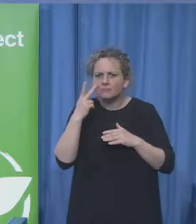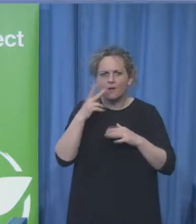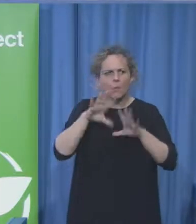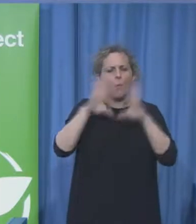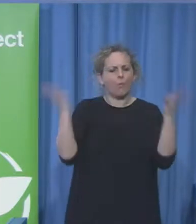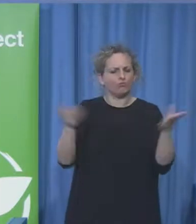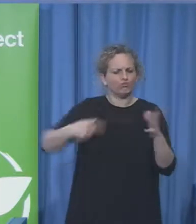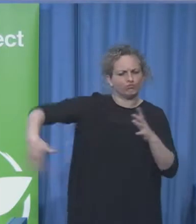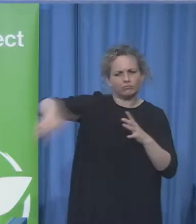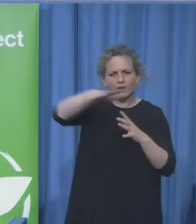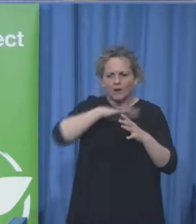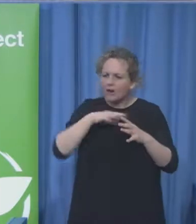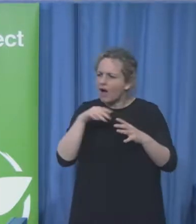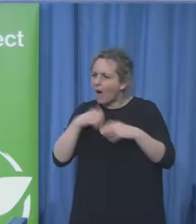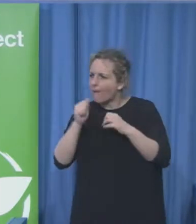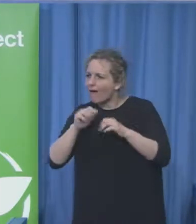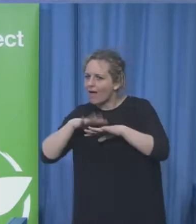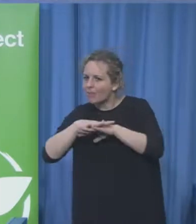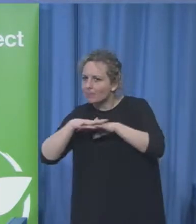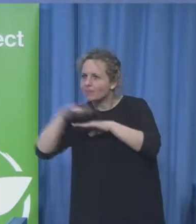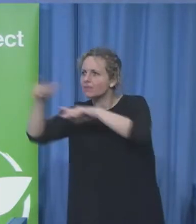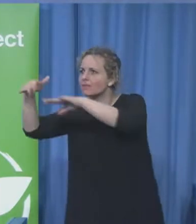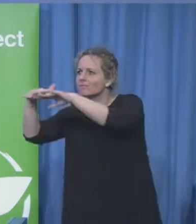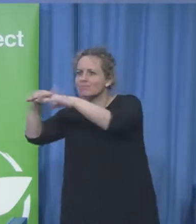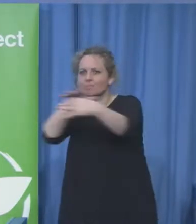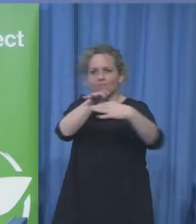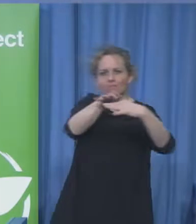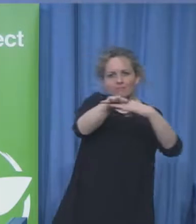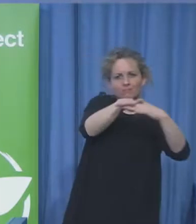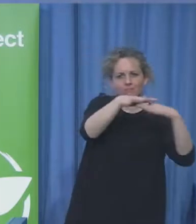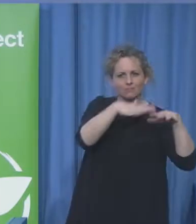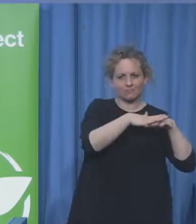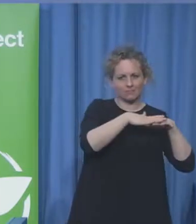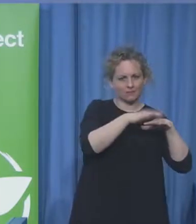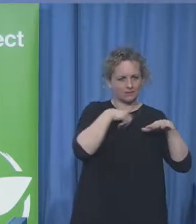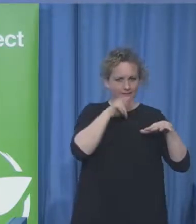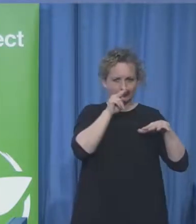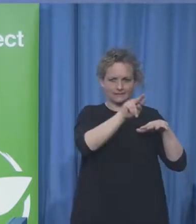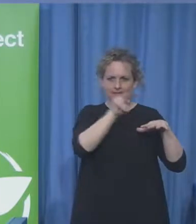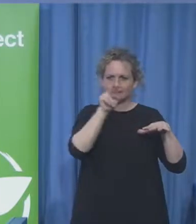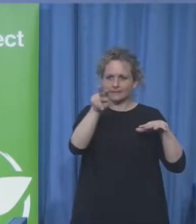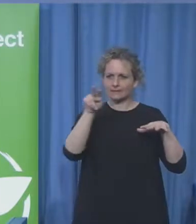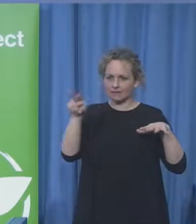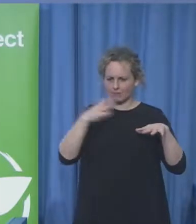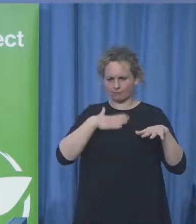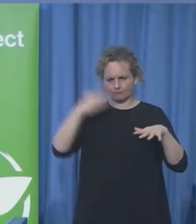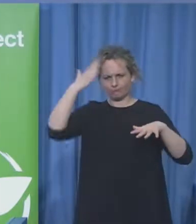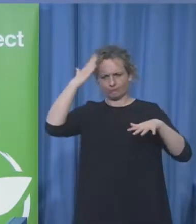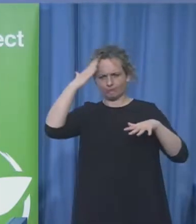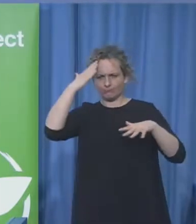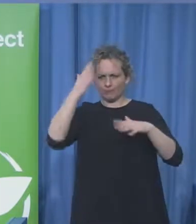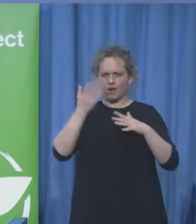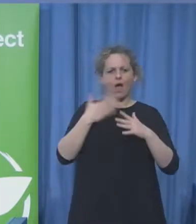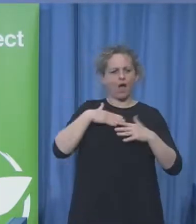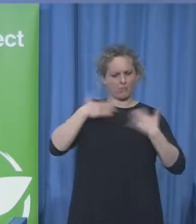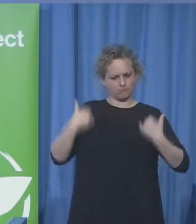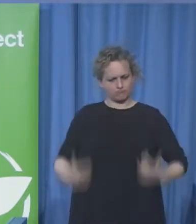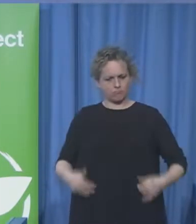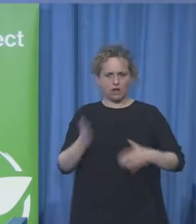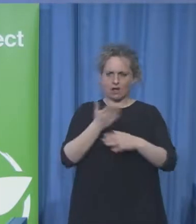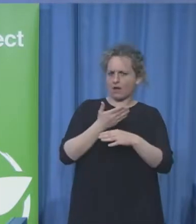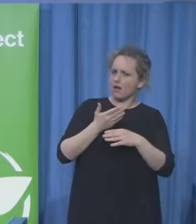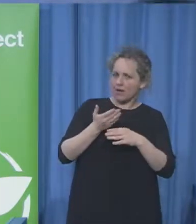together by having folks with expertise in accessibility, urban development, universal